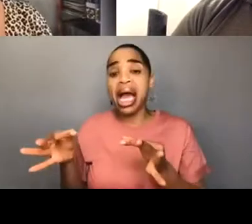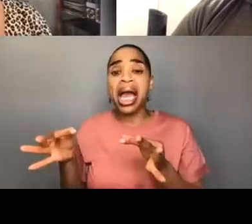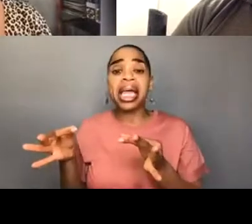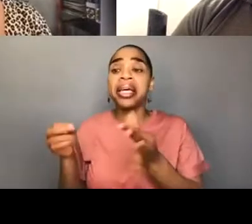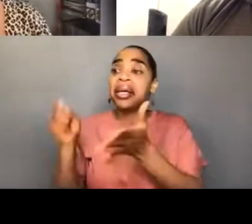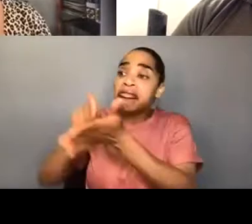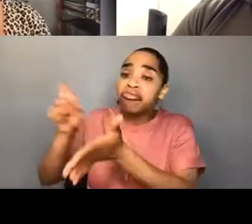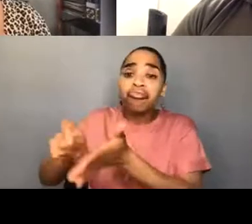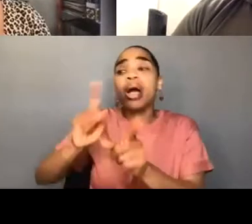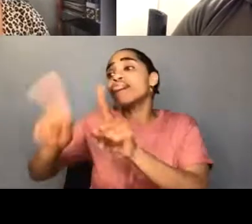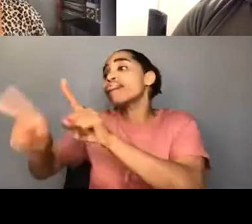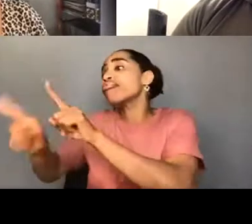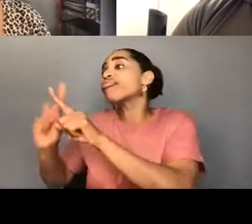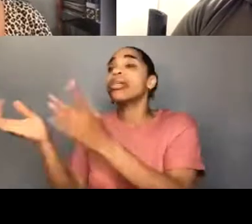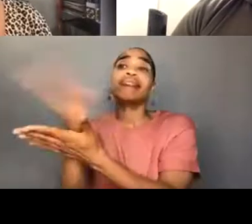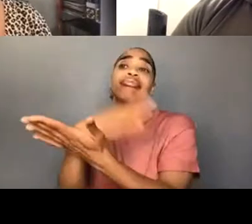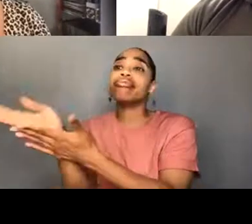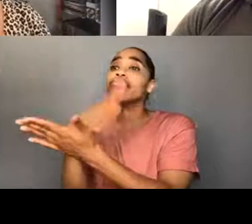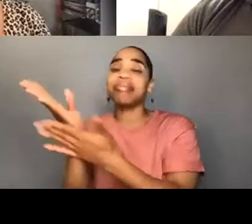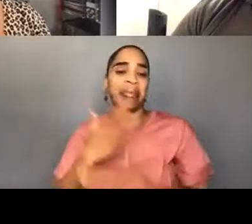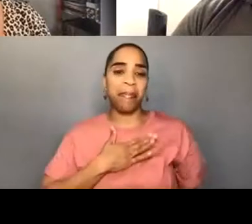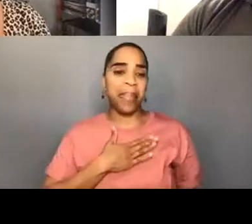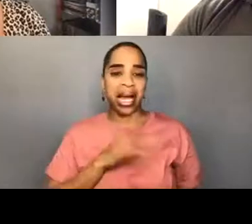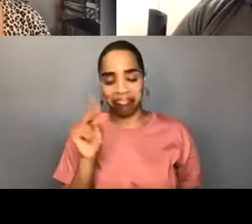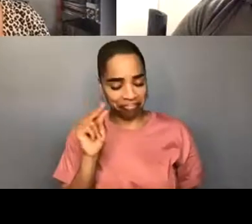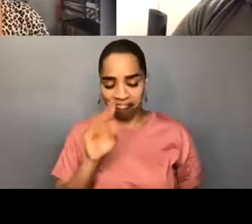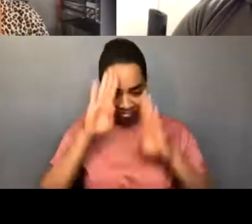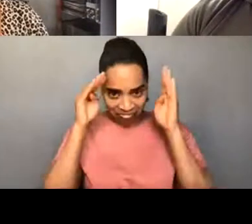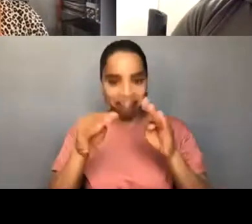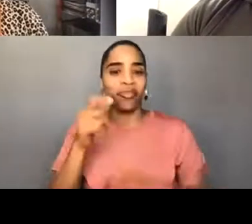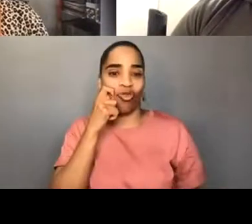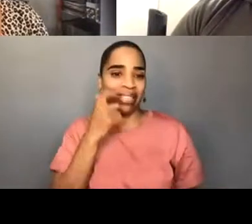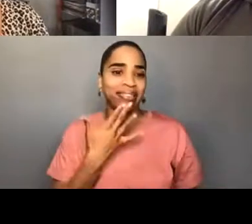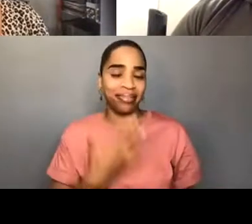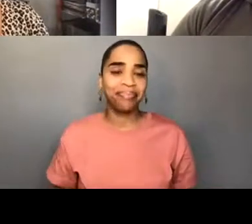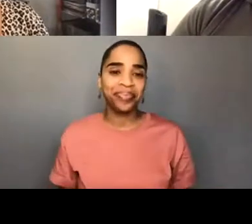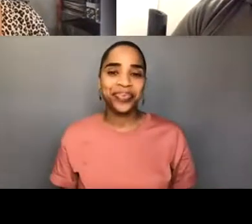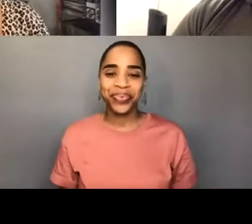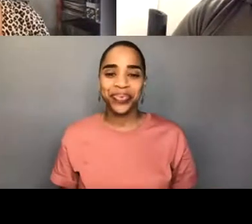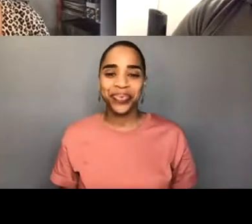cover a whole range of things, but that wasn't of interest to me.